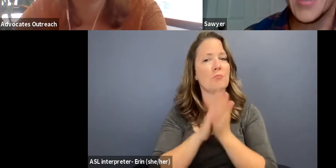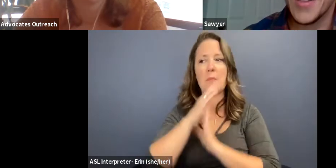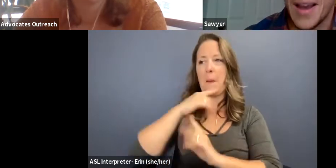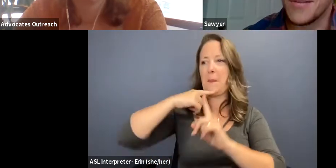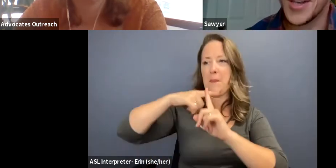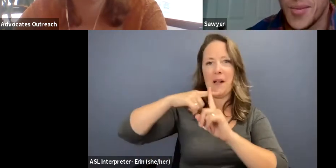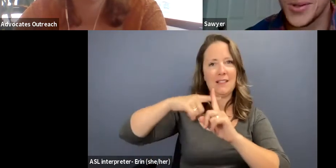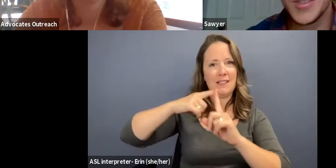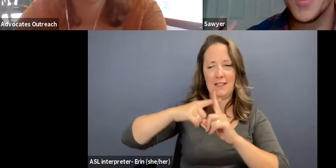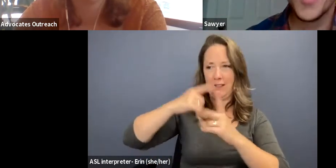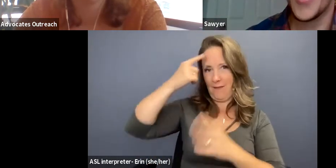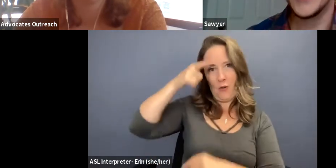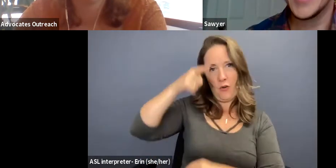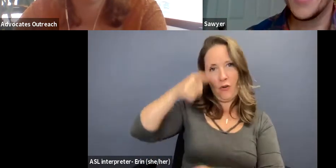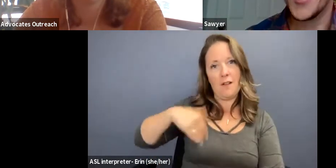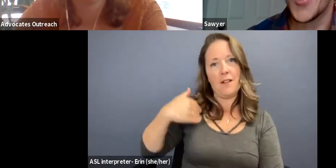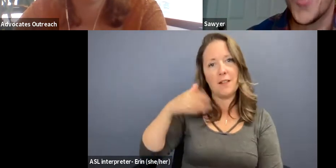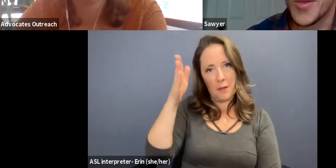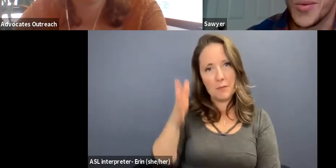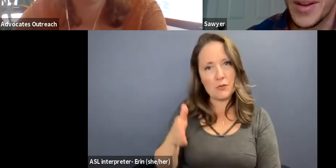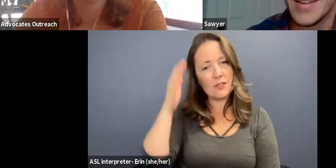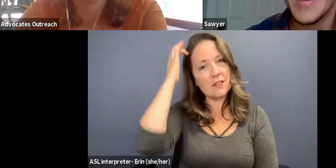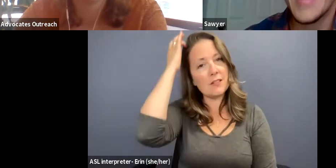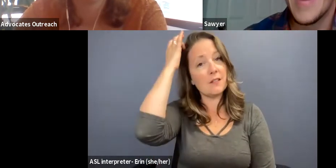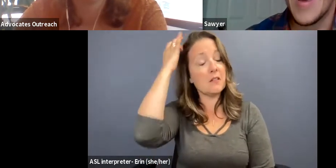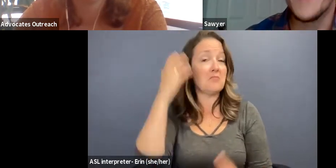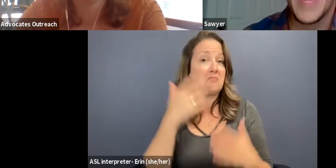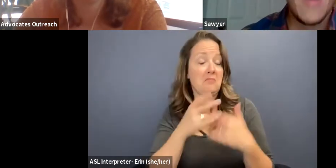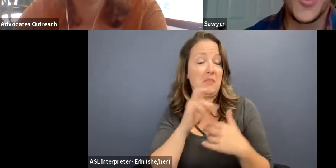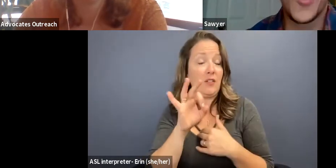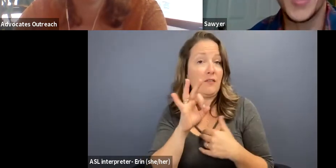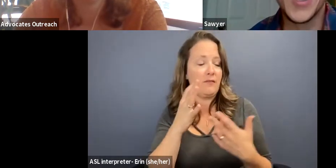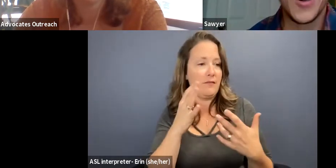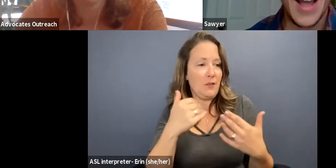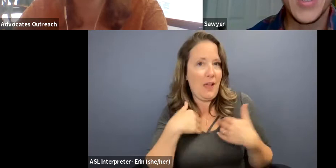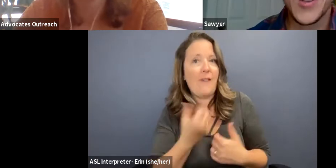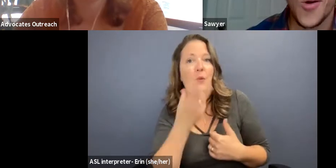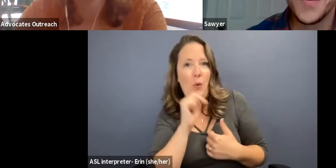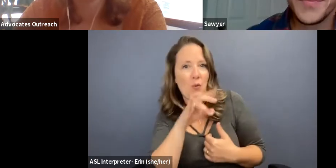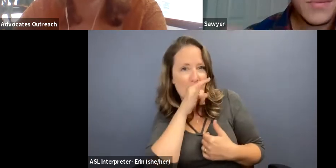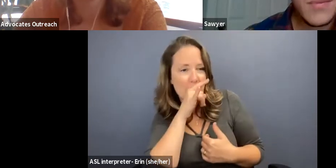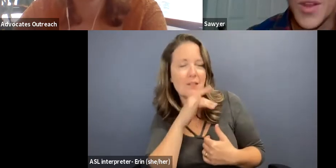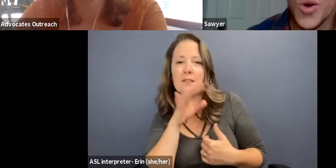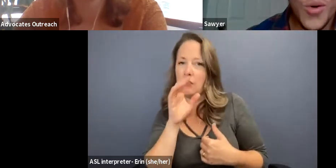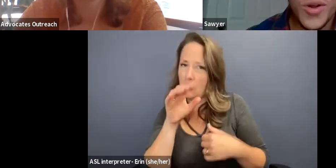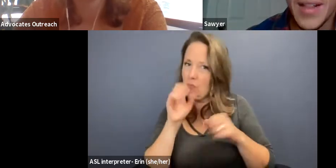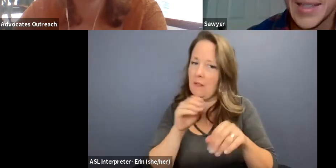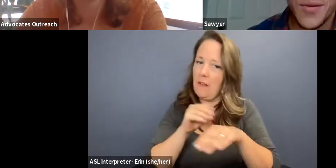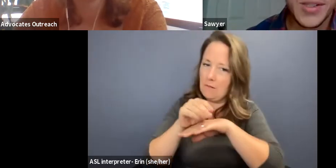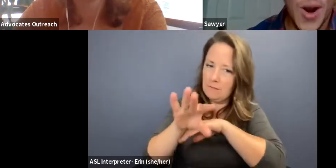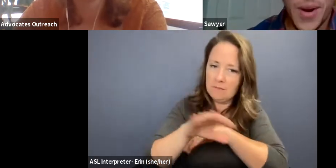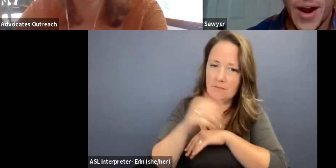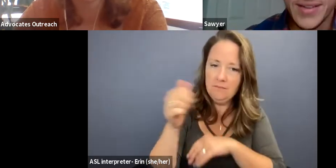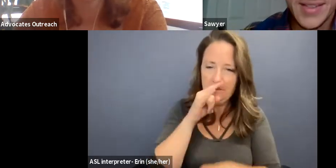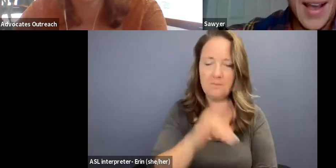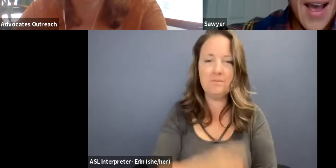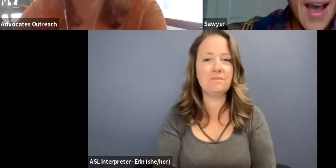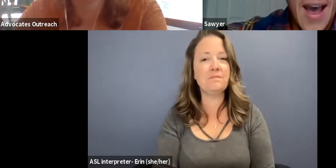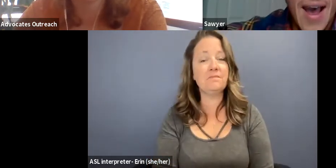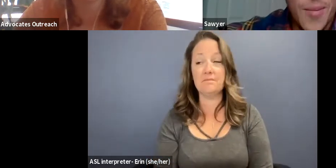Sawyer Platts. I go by he, him pronouns. I'm the sexuality educator at Family